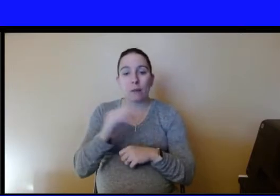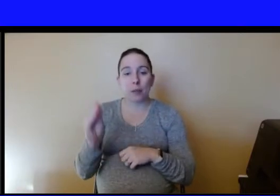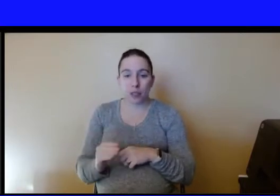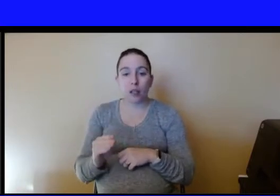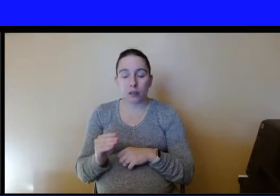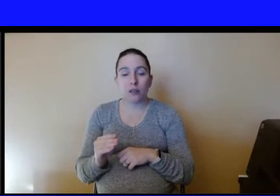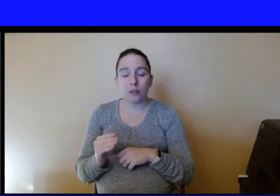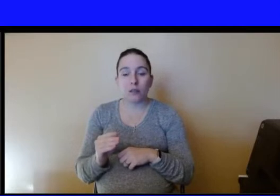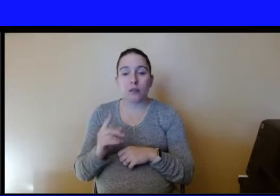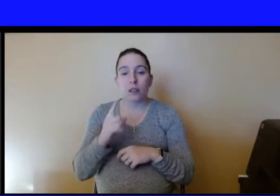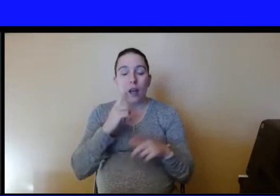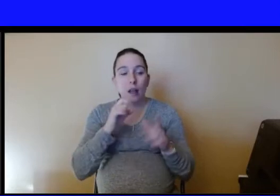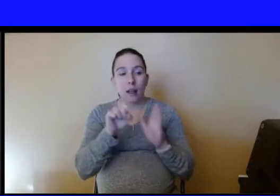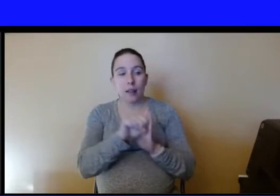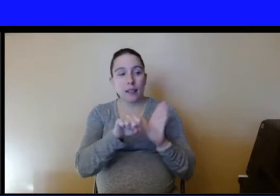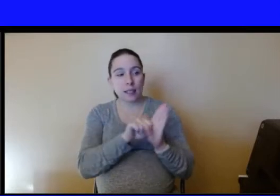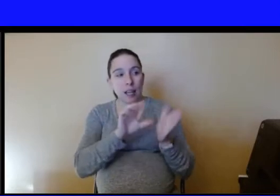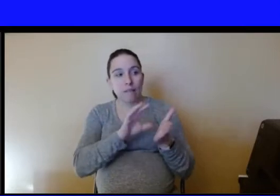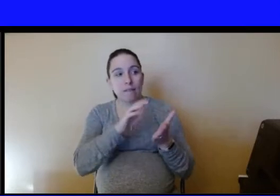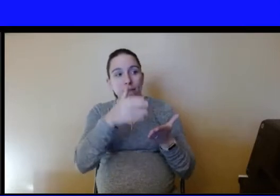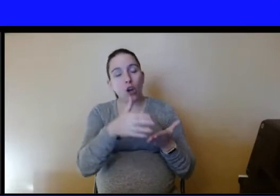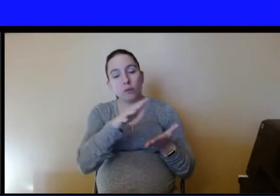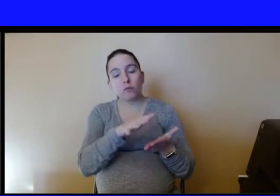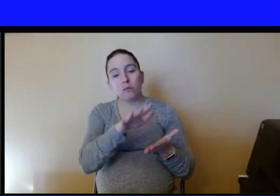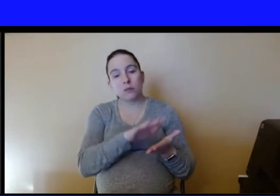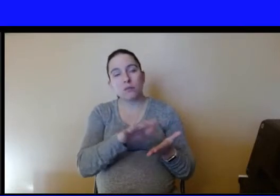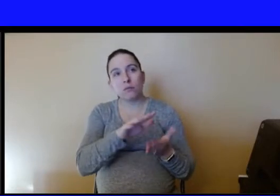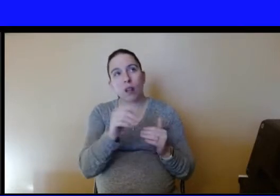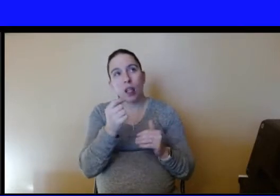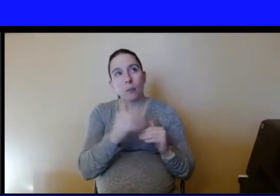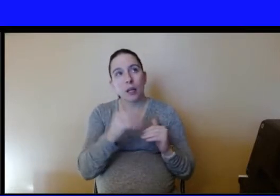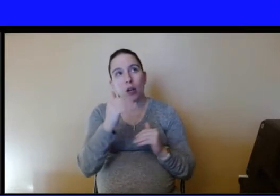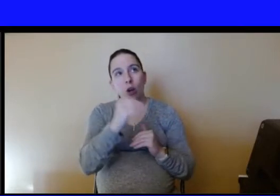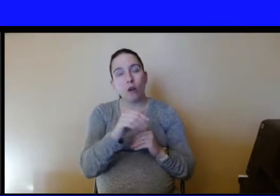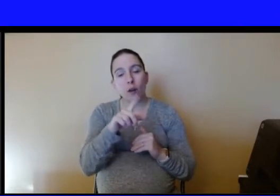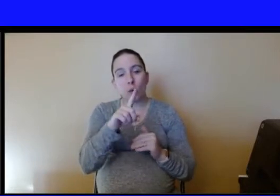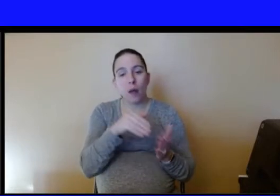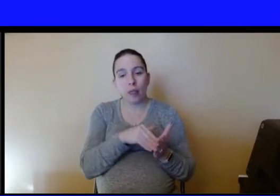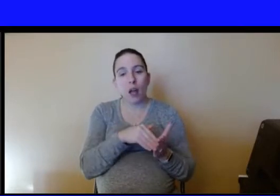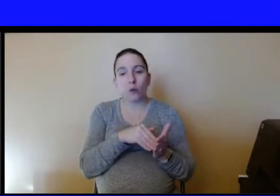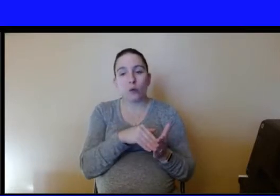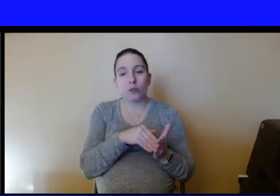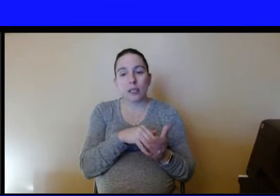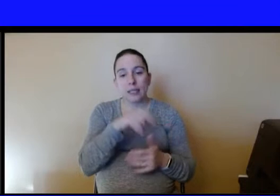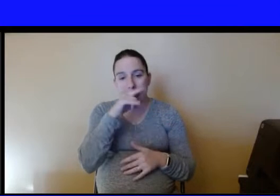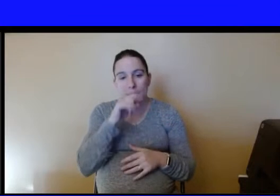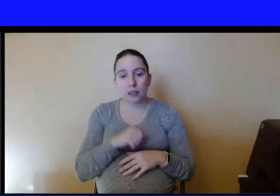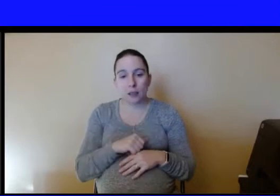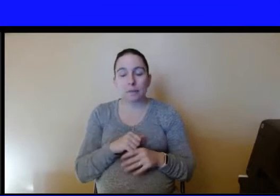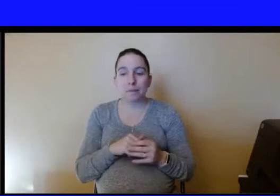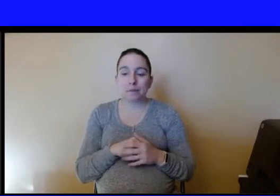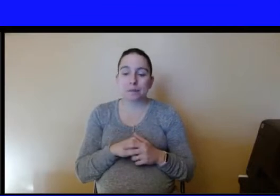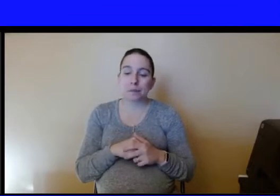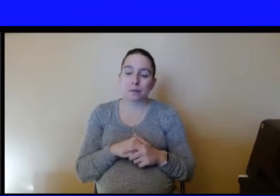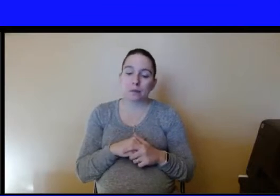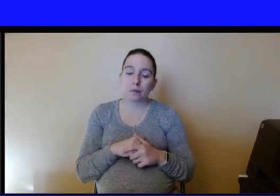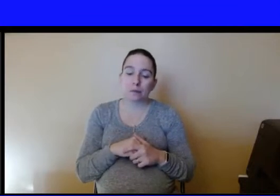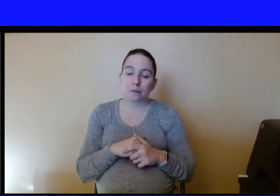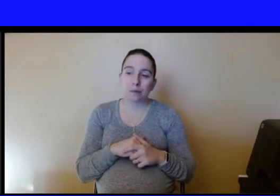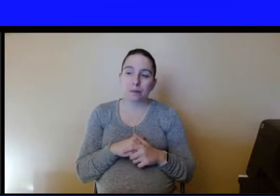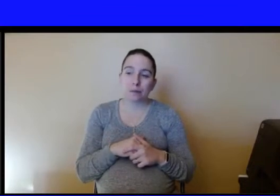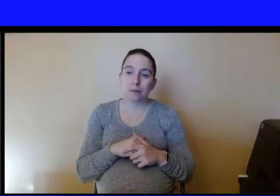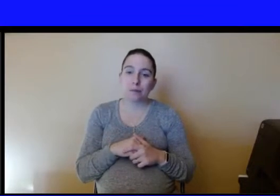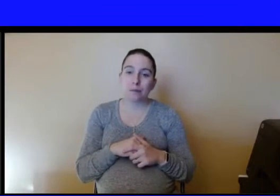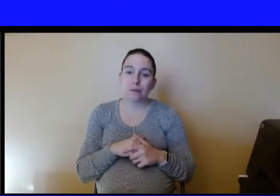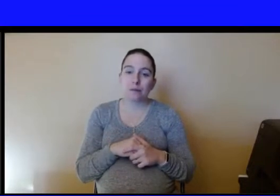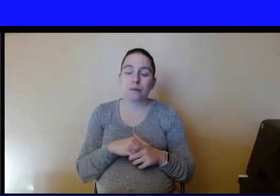they need any, that they receive referrals to any specialties, assistance with court order